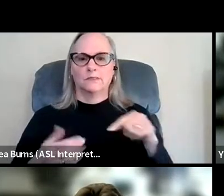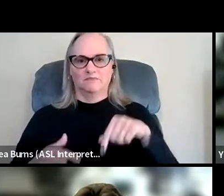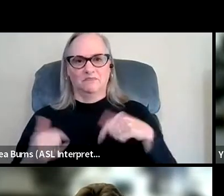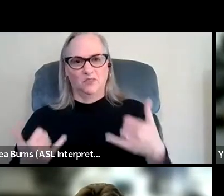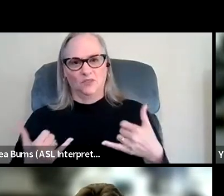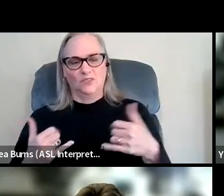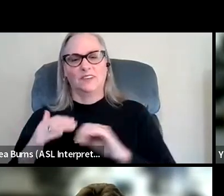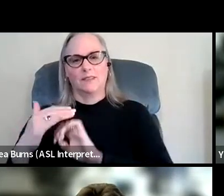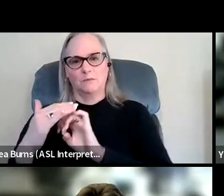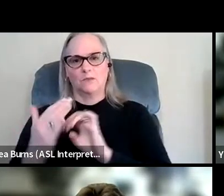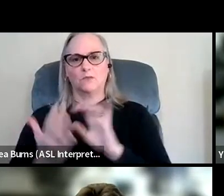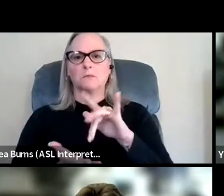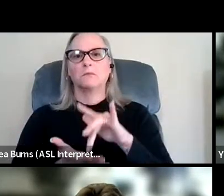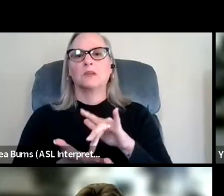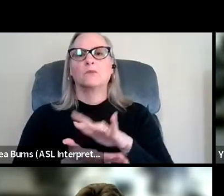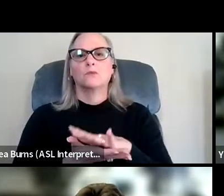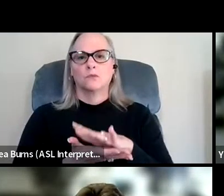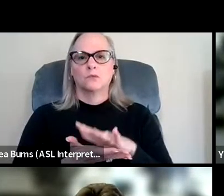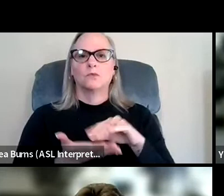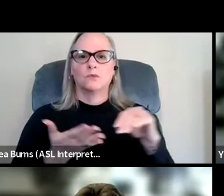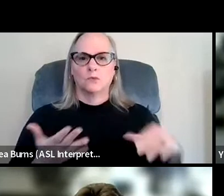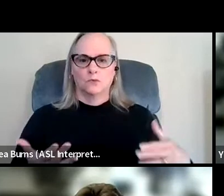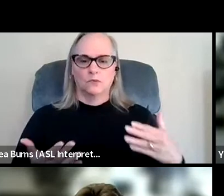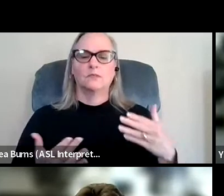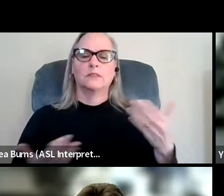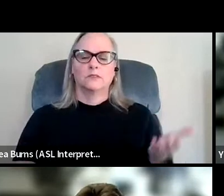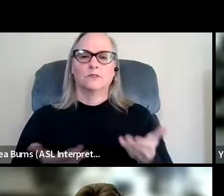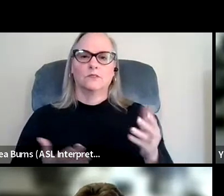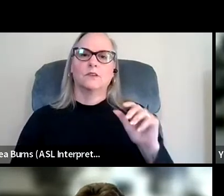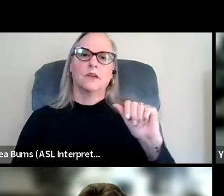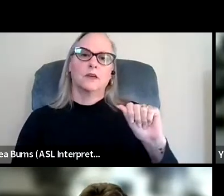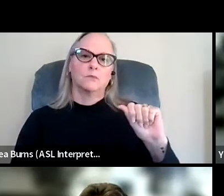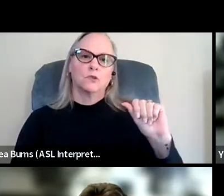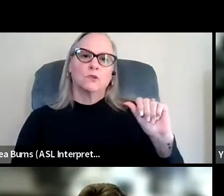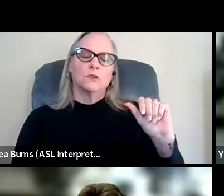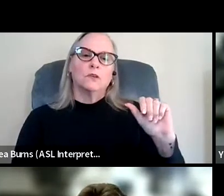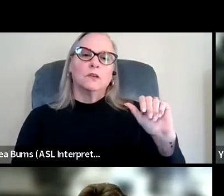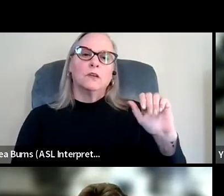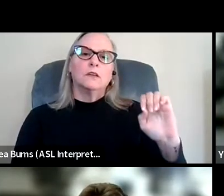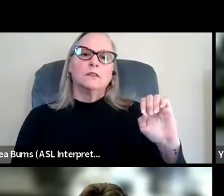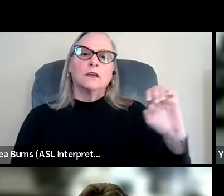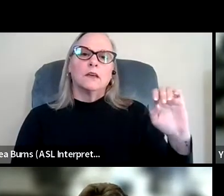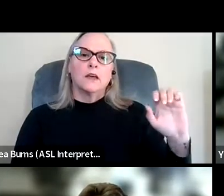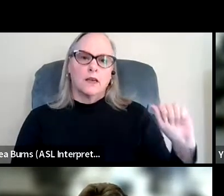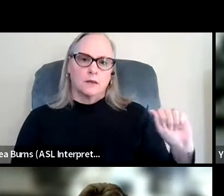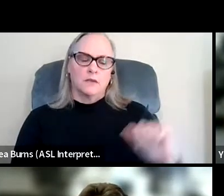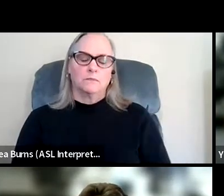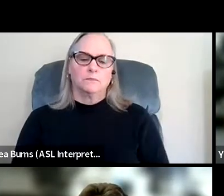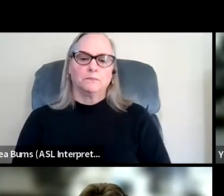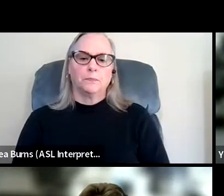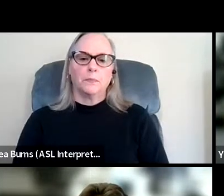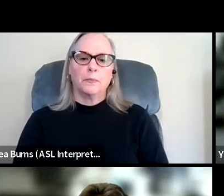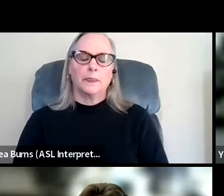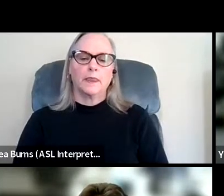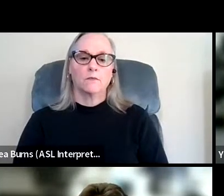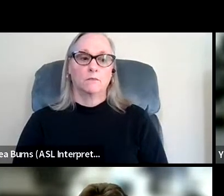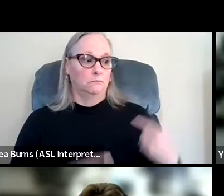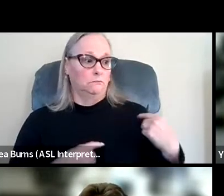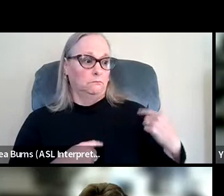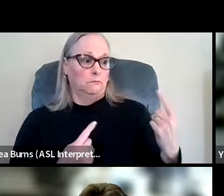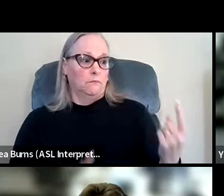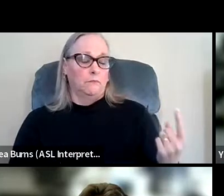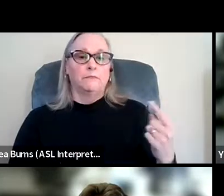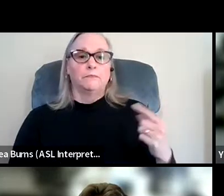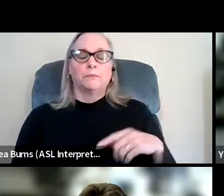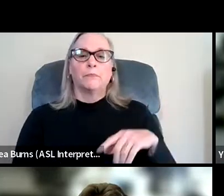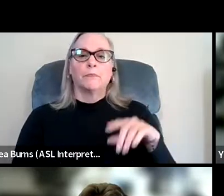elementary and middle school students at Albert Einstein Academies. For the past year, the Einstein High School